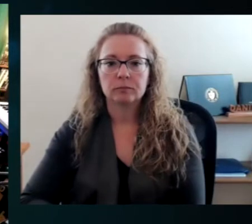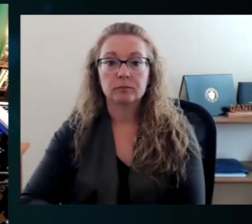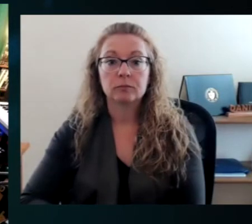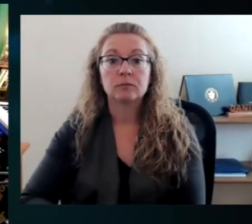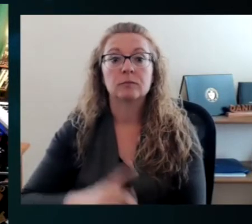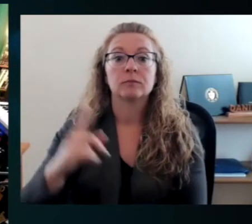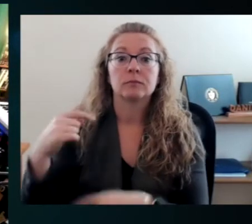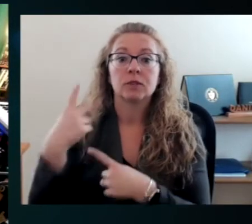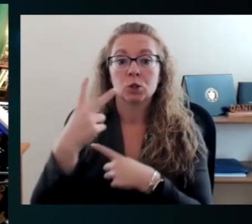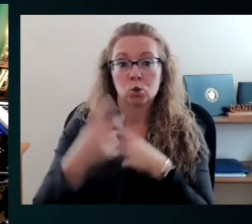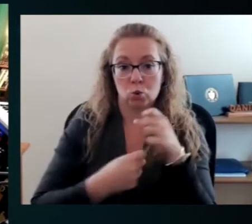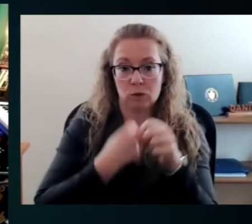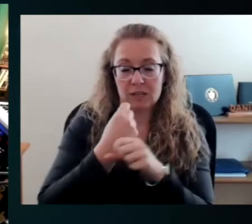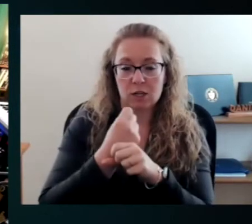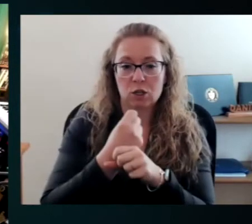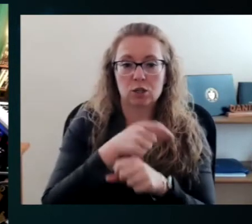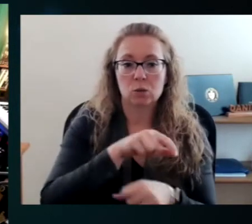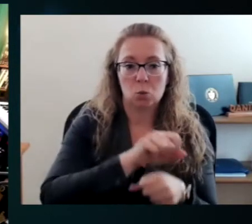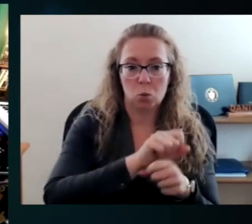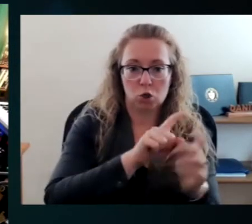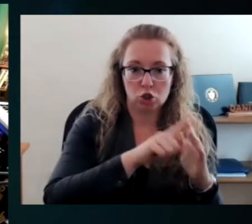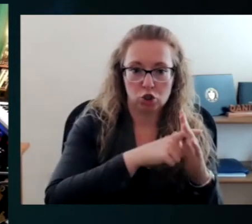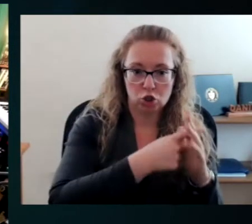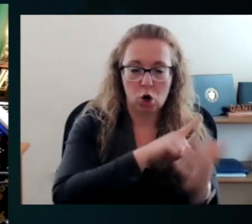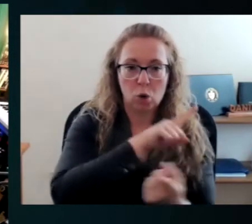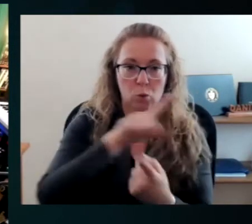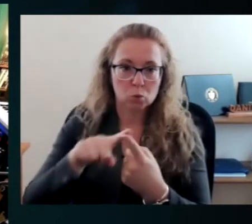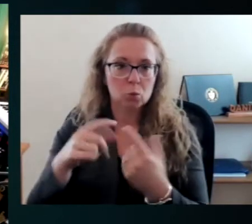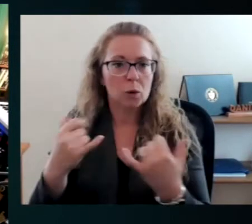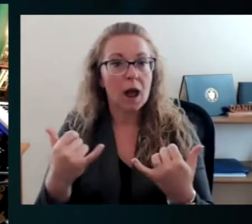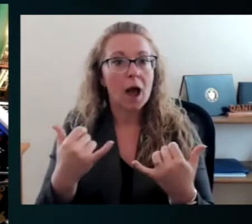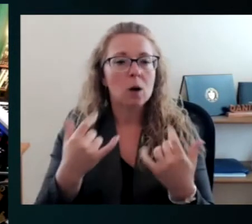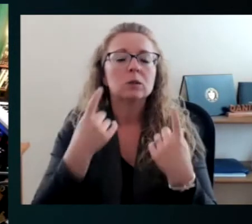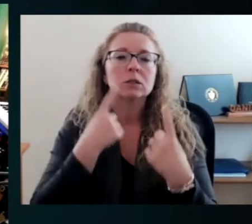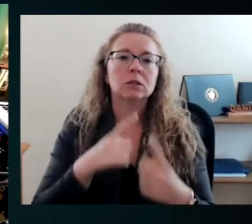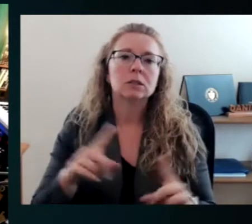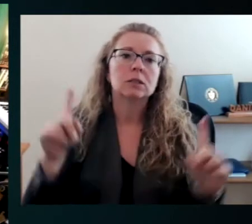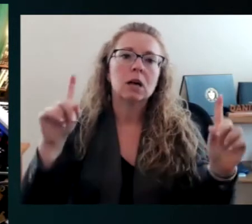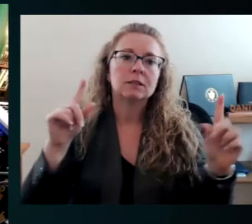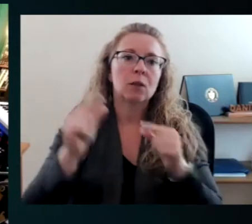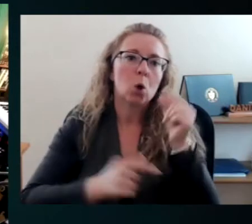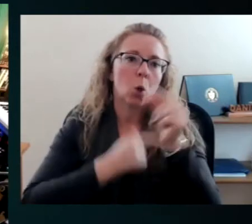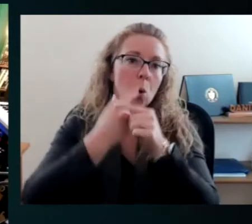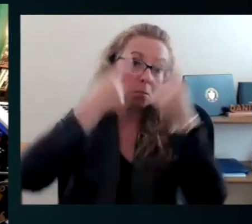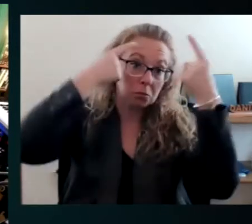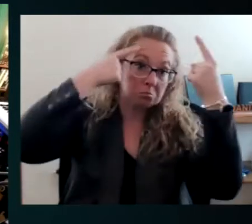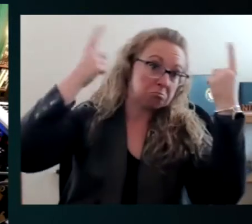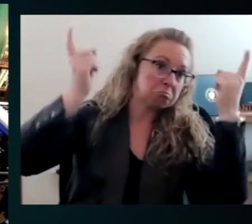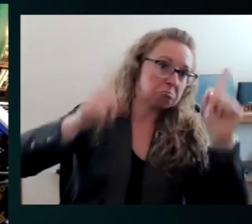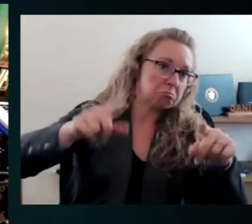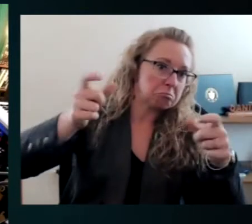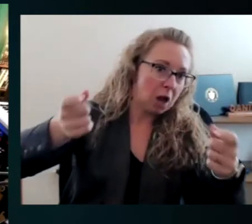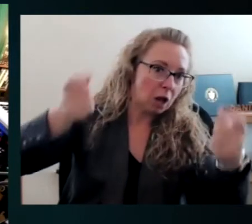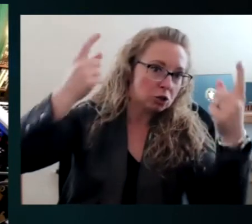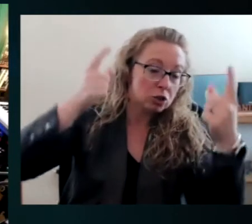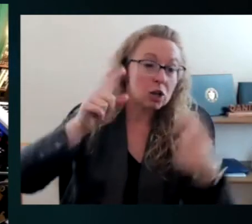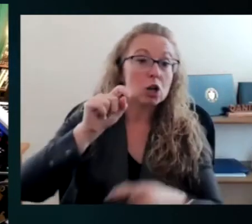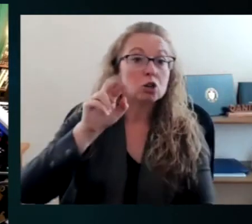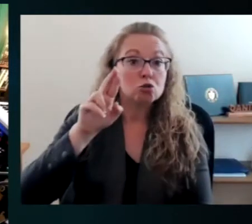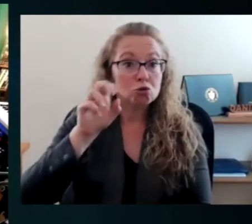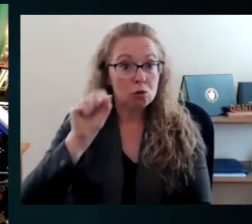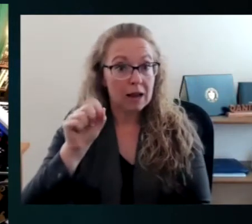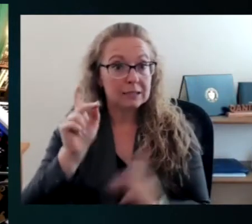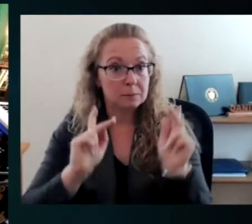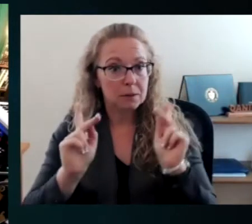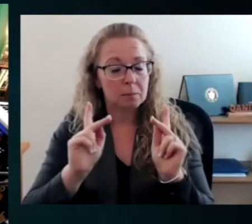this work, we have successfully changed the global consensus around whether or not trans people are entitled to correct the